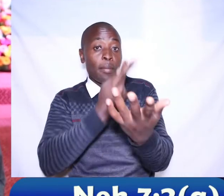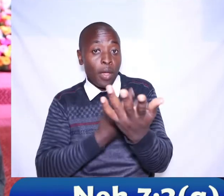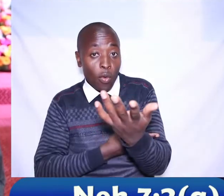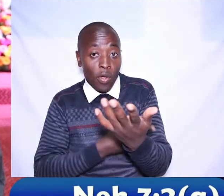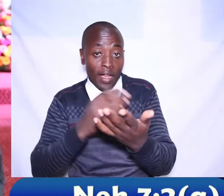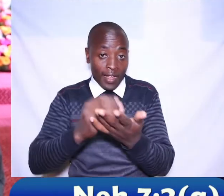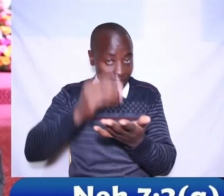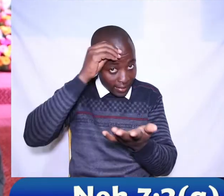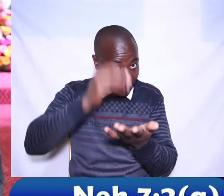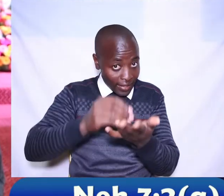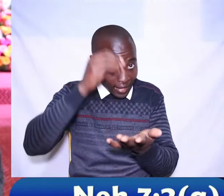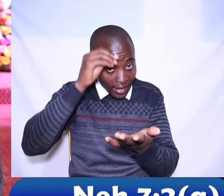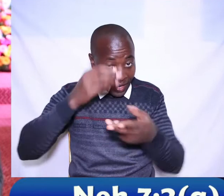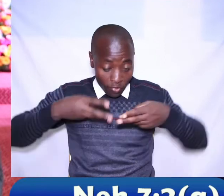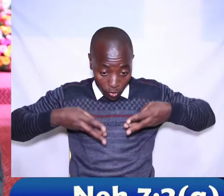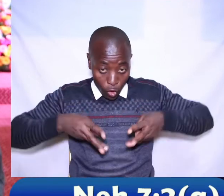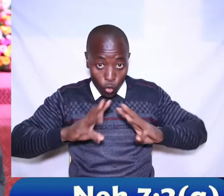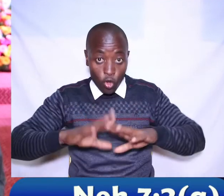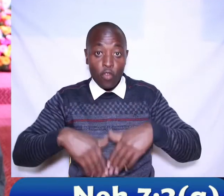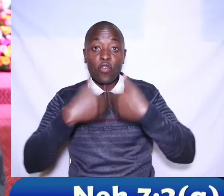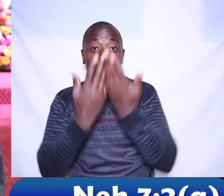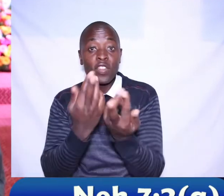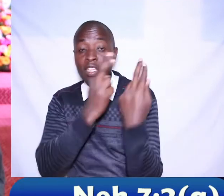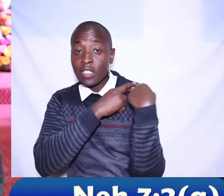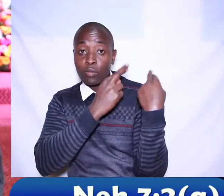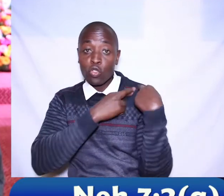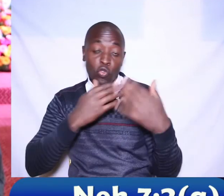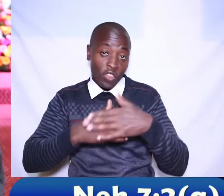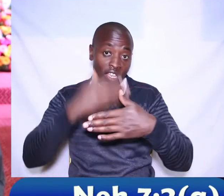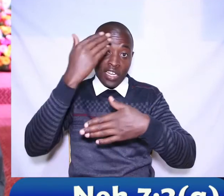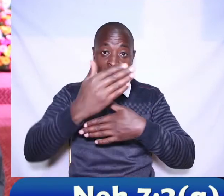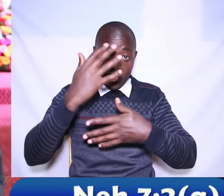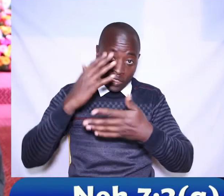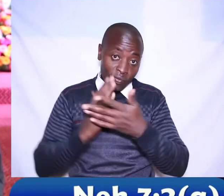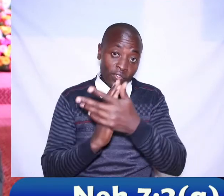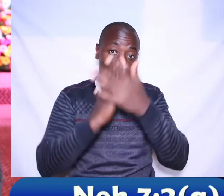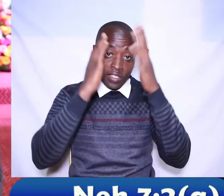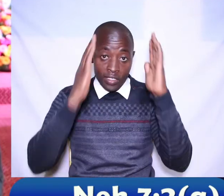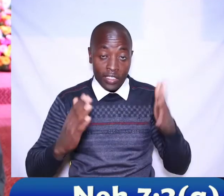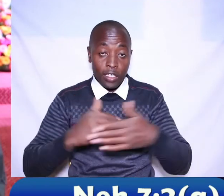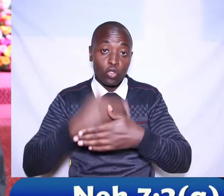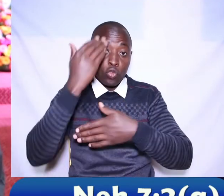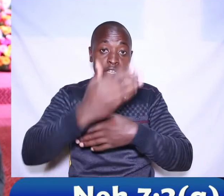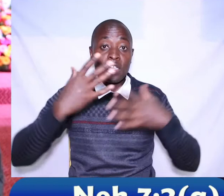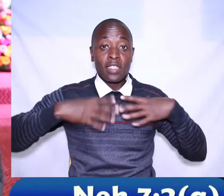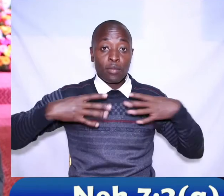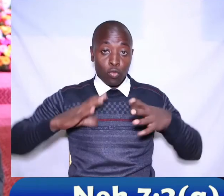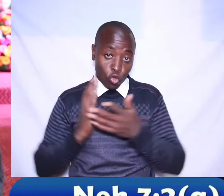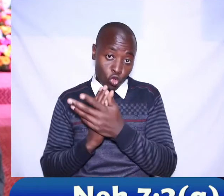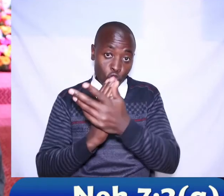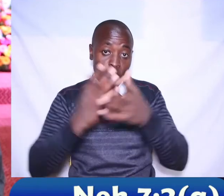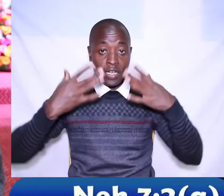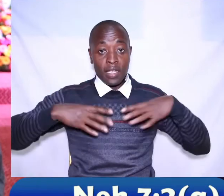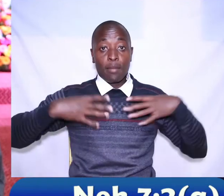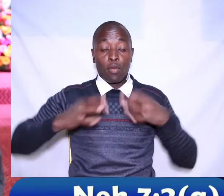he learned the art of passing on the baton to the next leaders, to the next people to lead